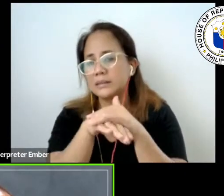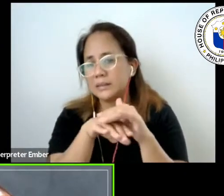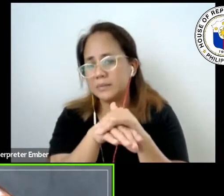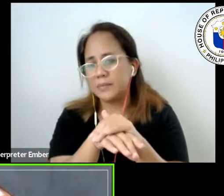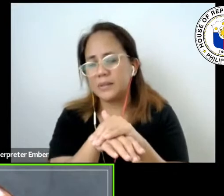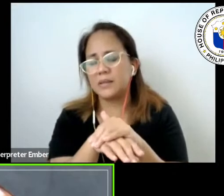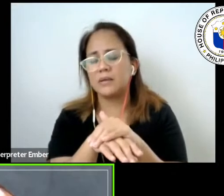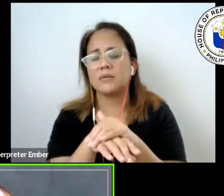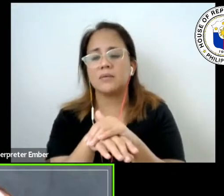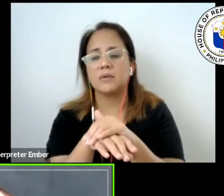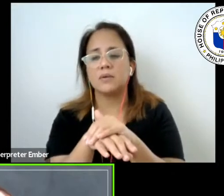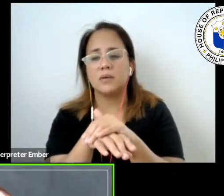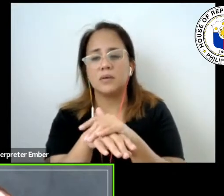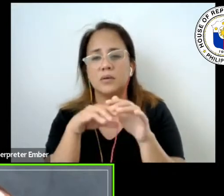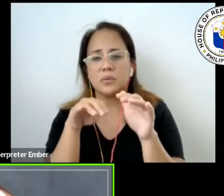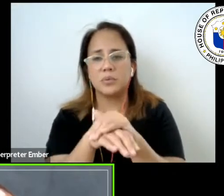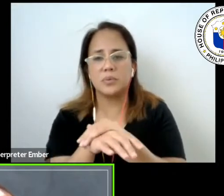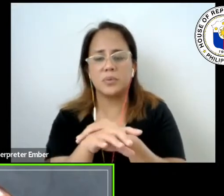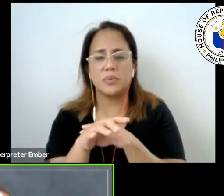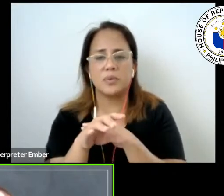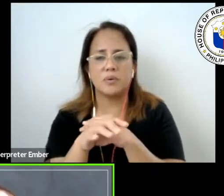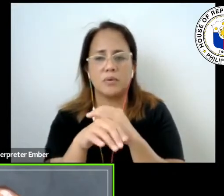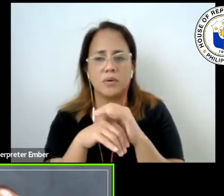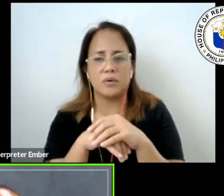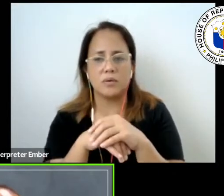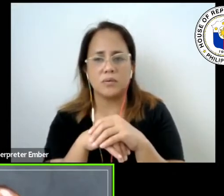accessibility of greater